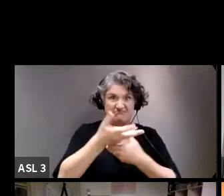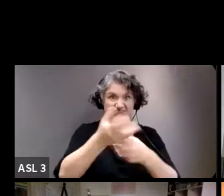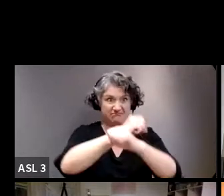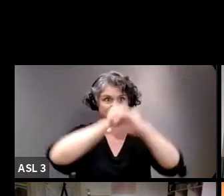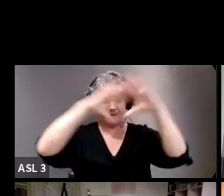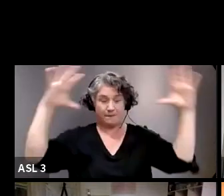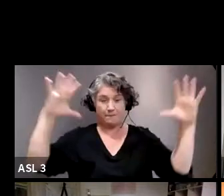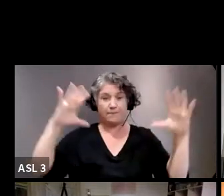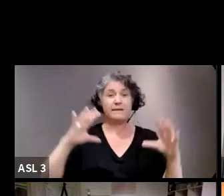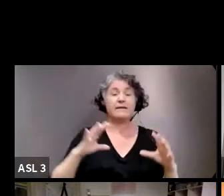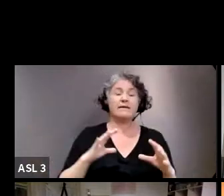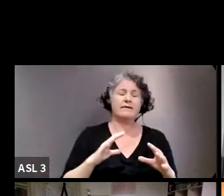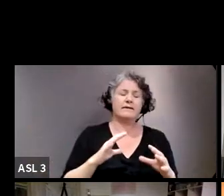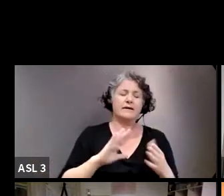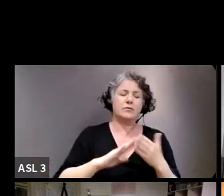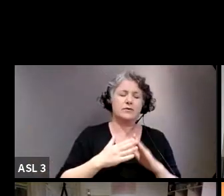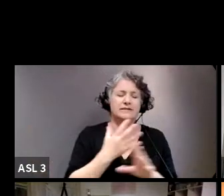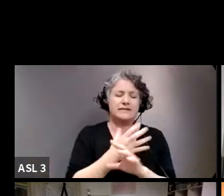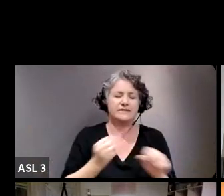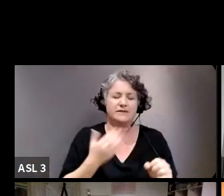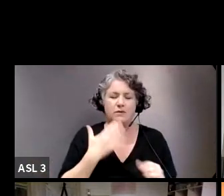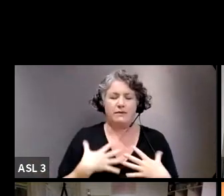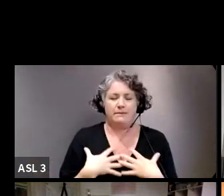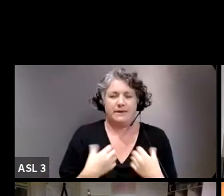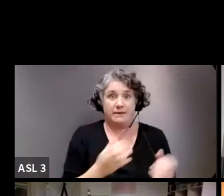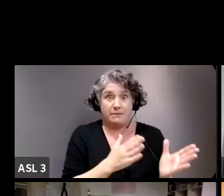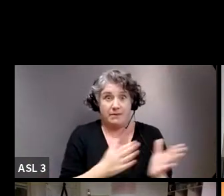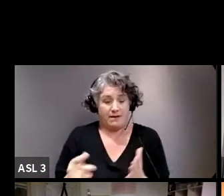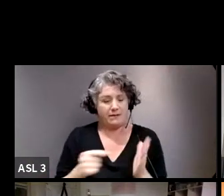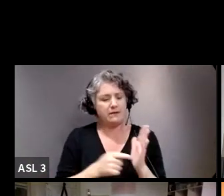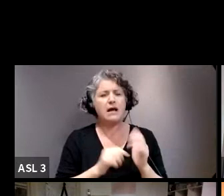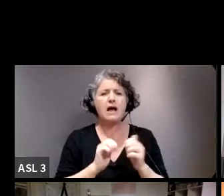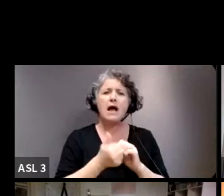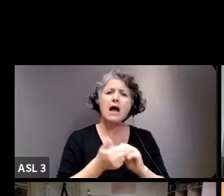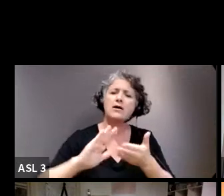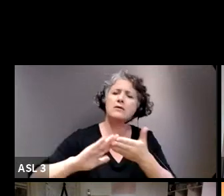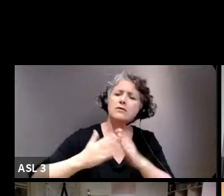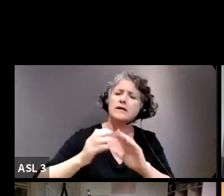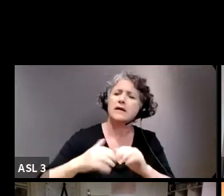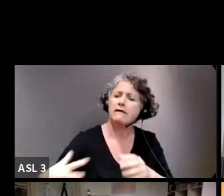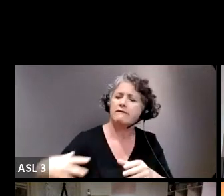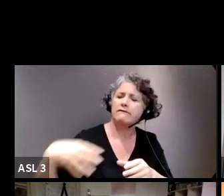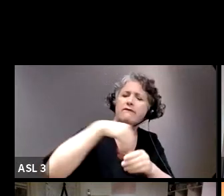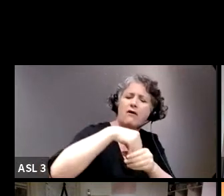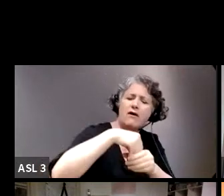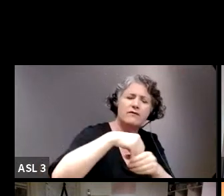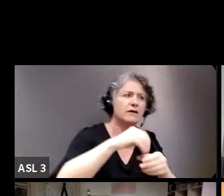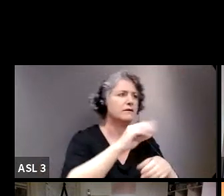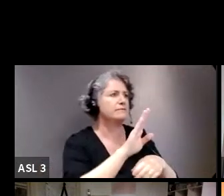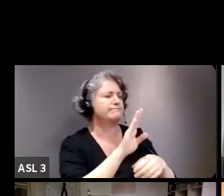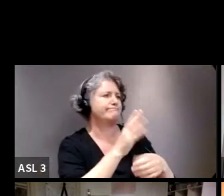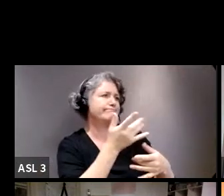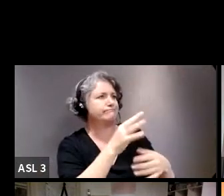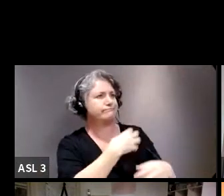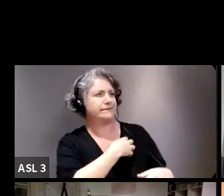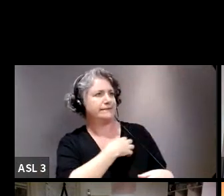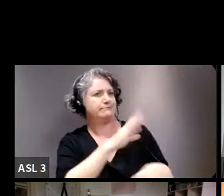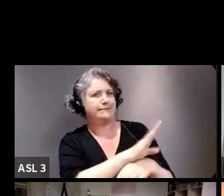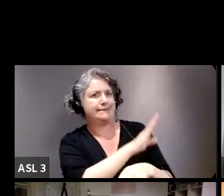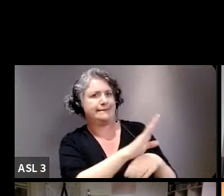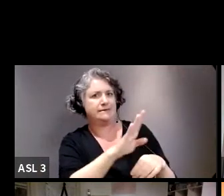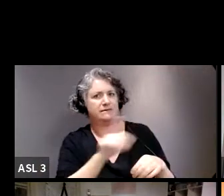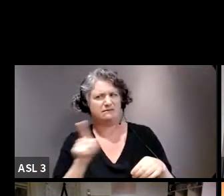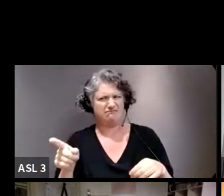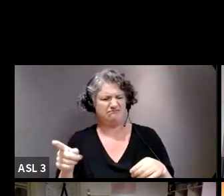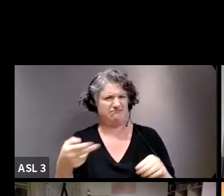safety and well-being plan is a way for the community to participate in the business of policing the safety and well-being